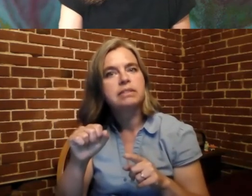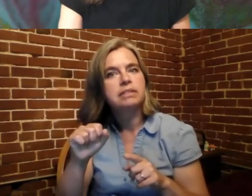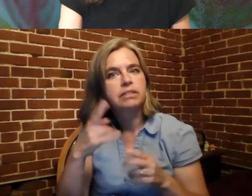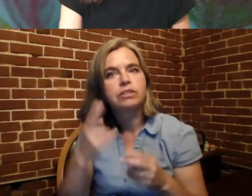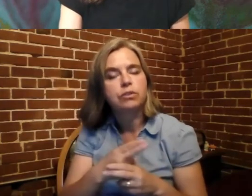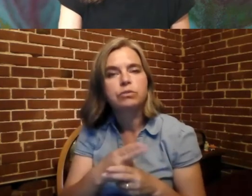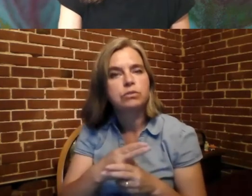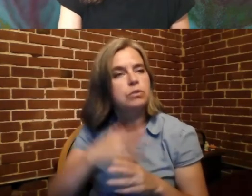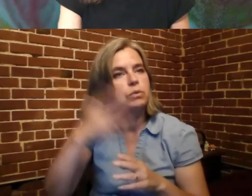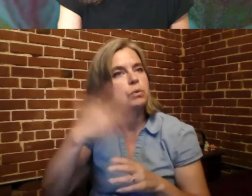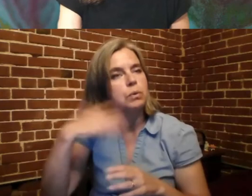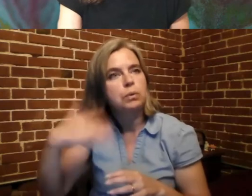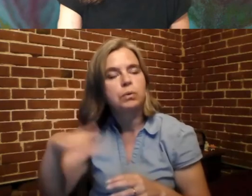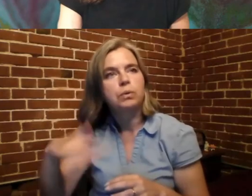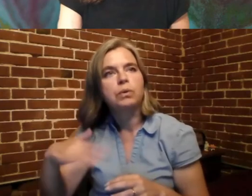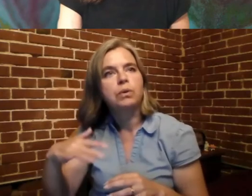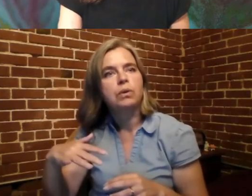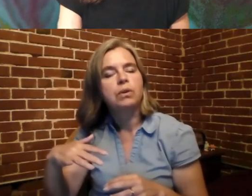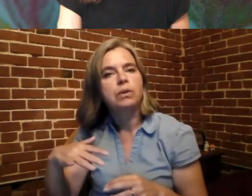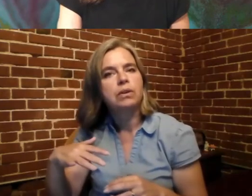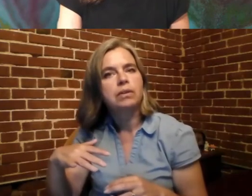And I was thinking about